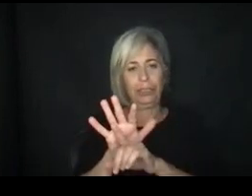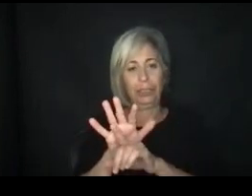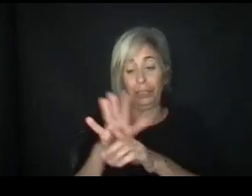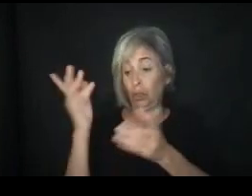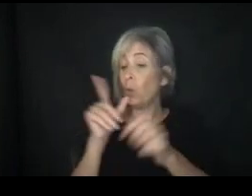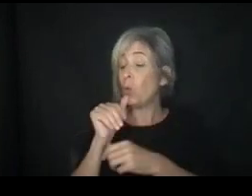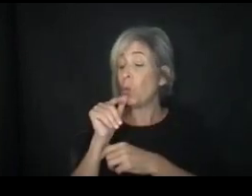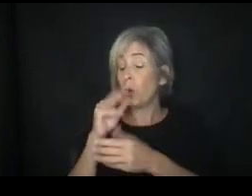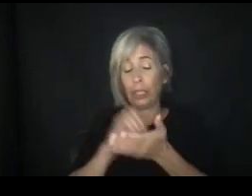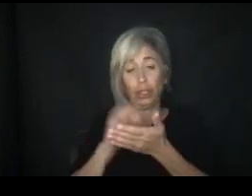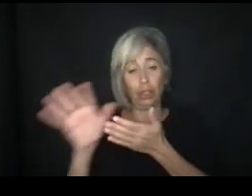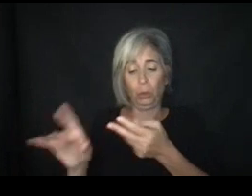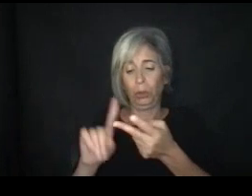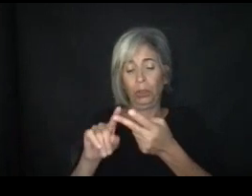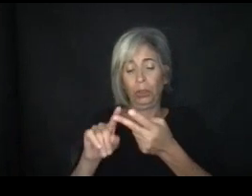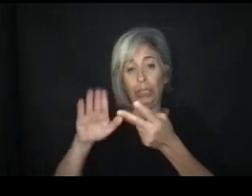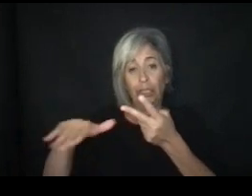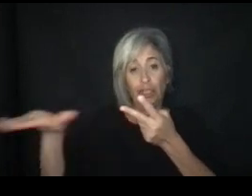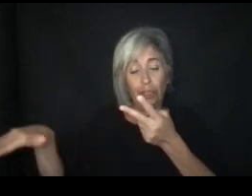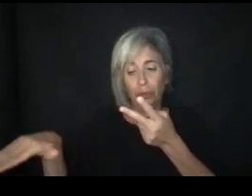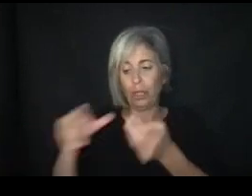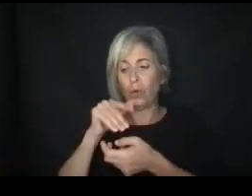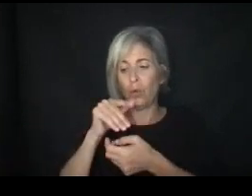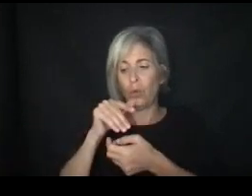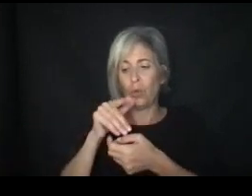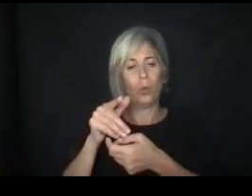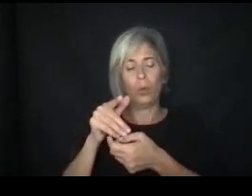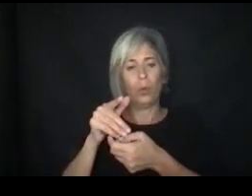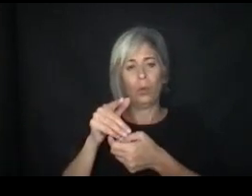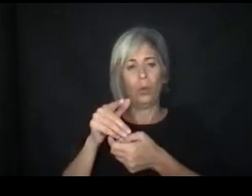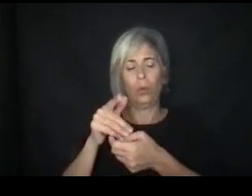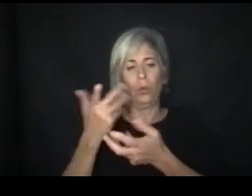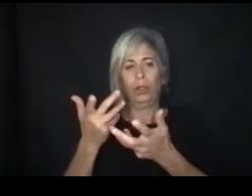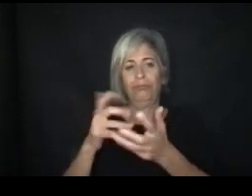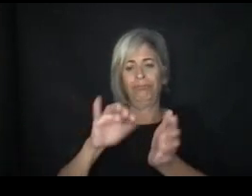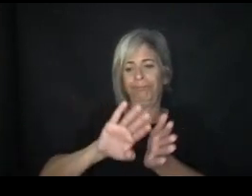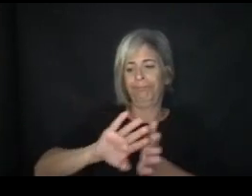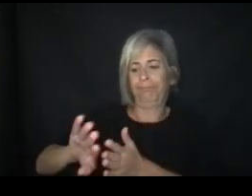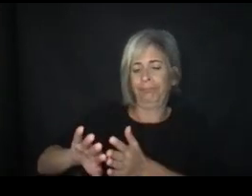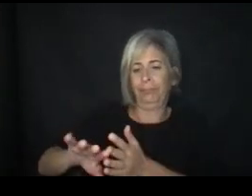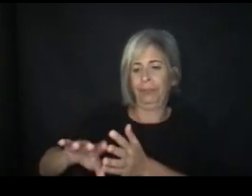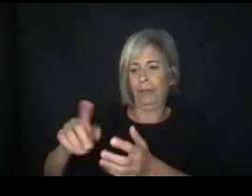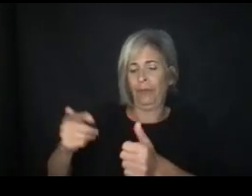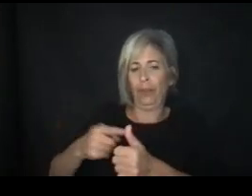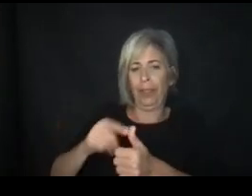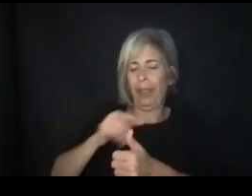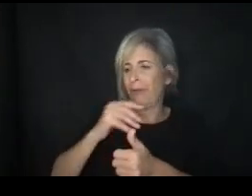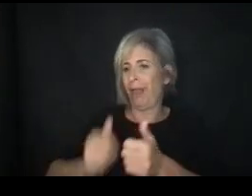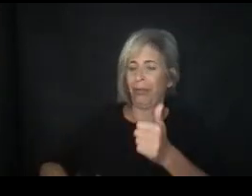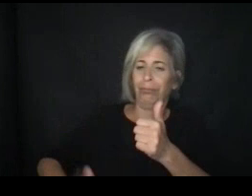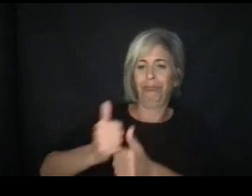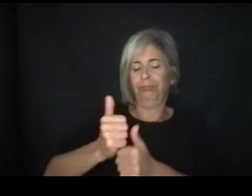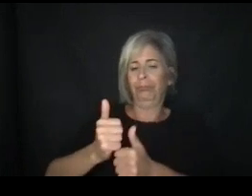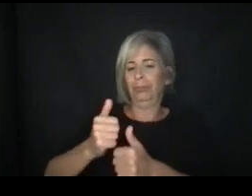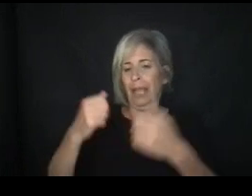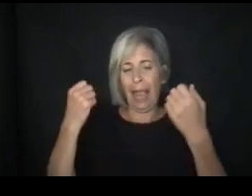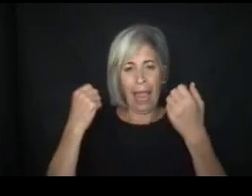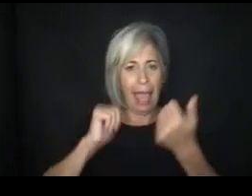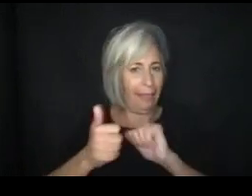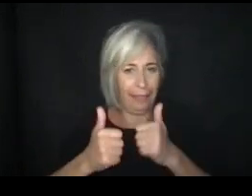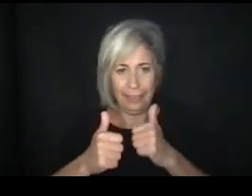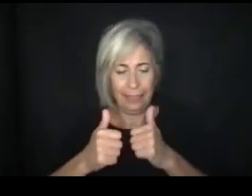students, children, who were marginalized to begin with. They were not stellar athletes, and they